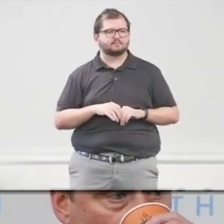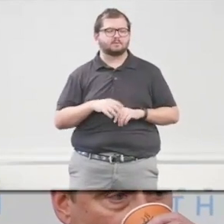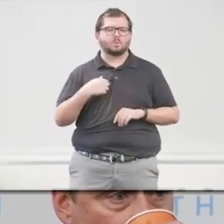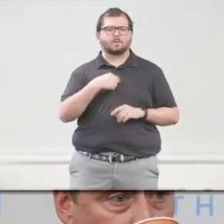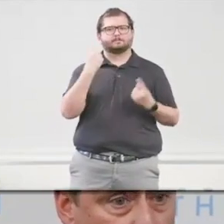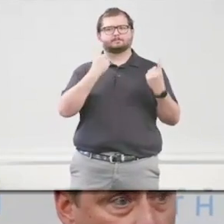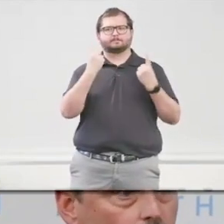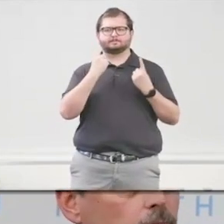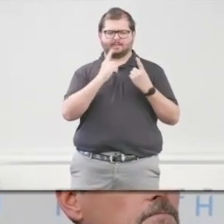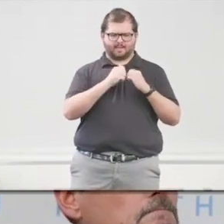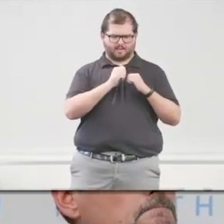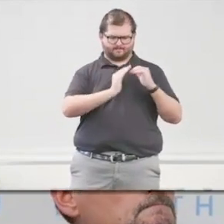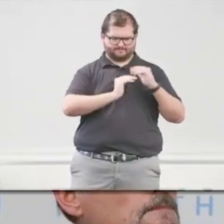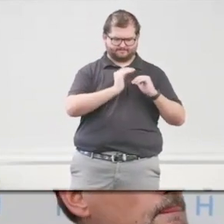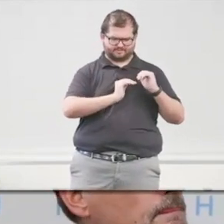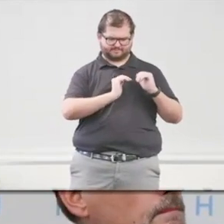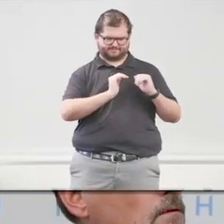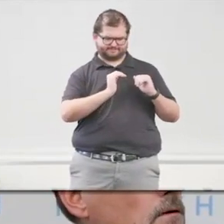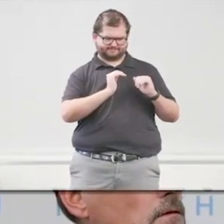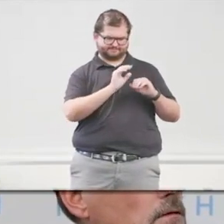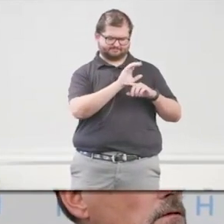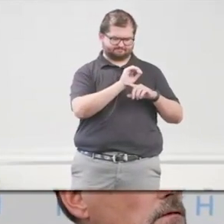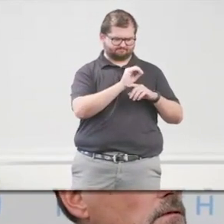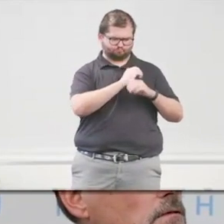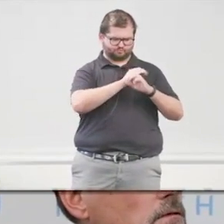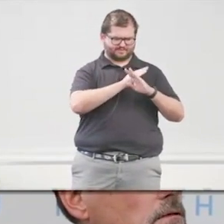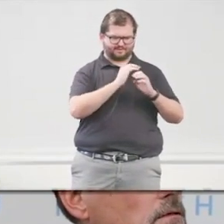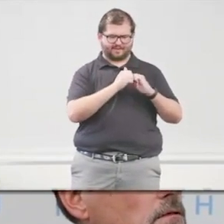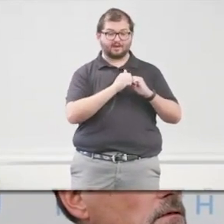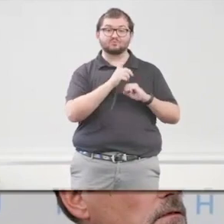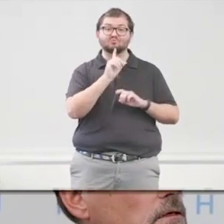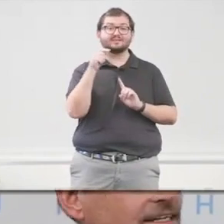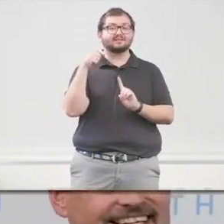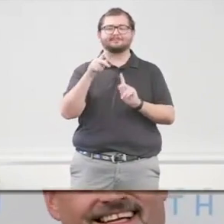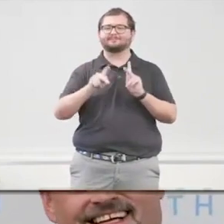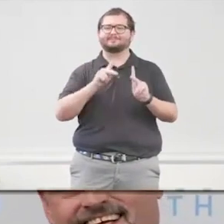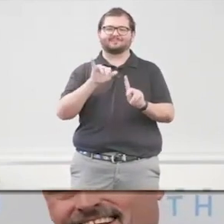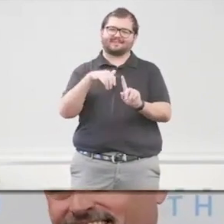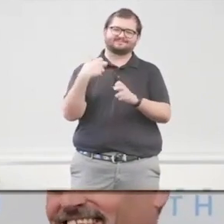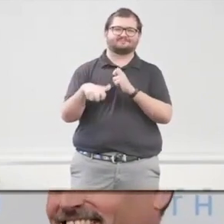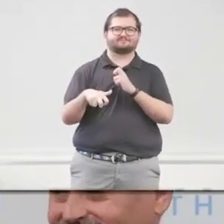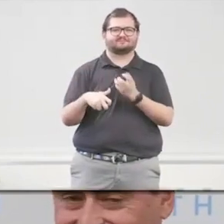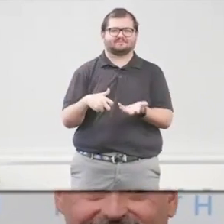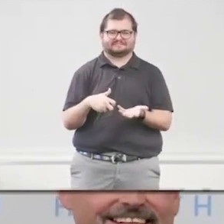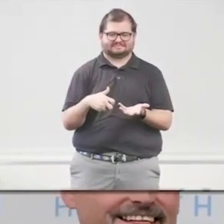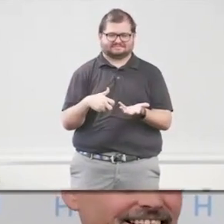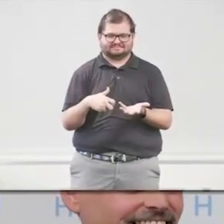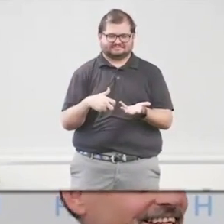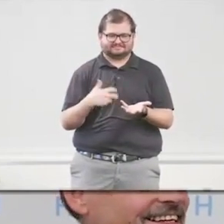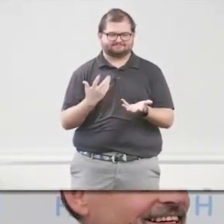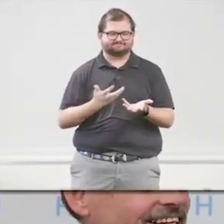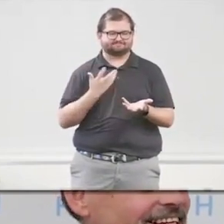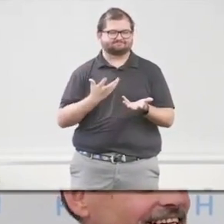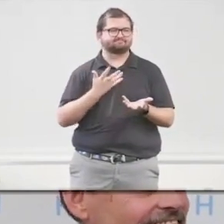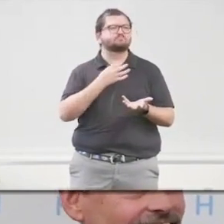our various facilities. People is the hardest nut to crack, right? So